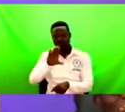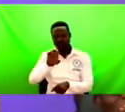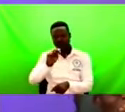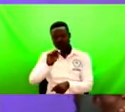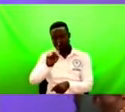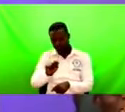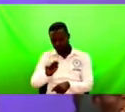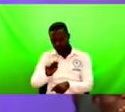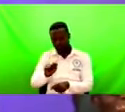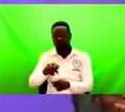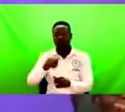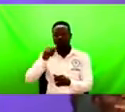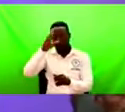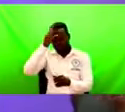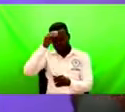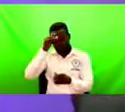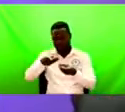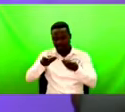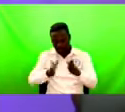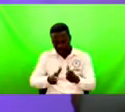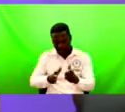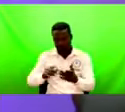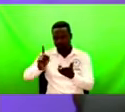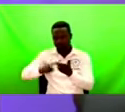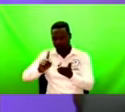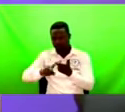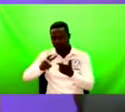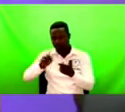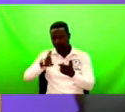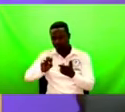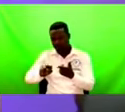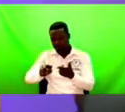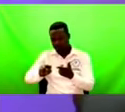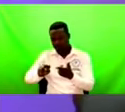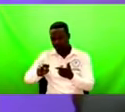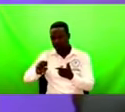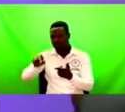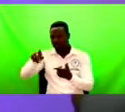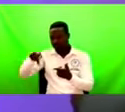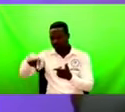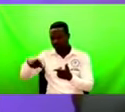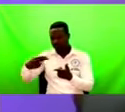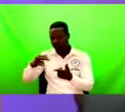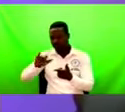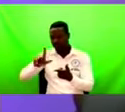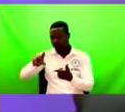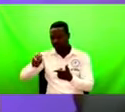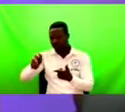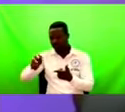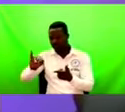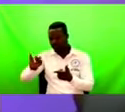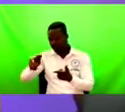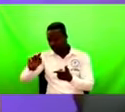Ananidente Pemem, and then Mrs. Philomena Mreku, Women's